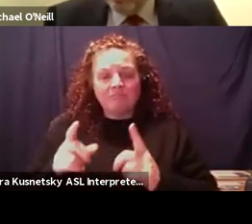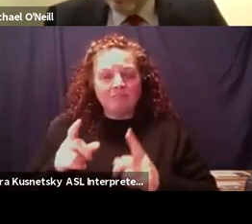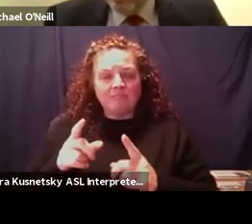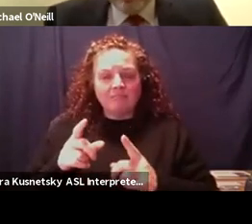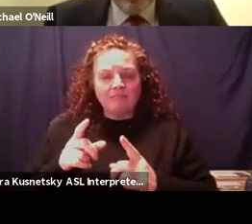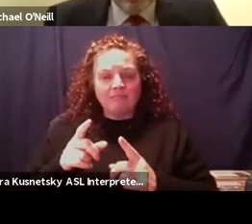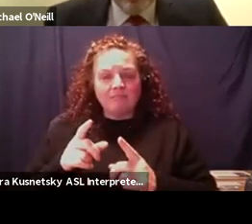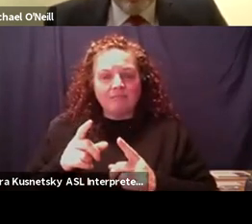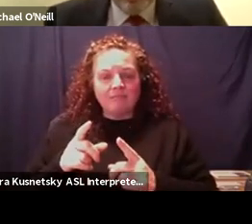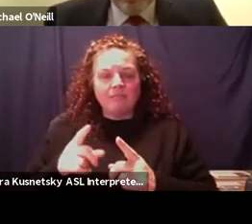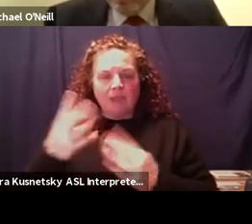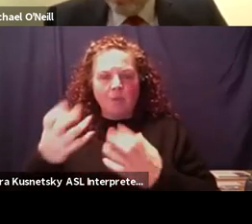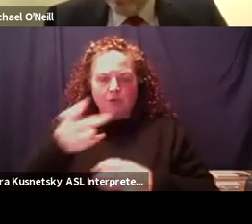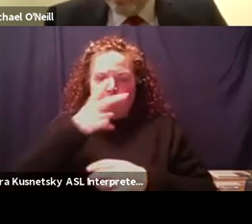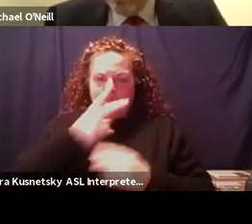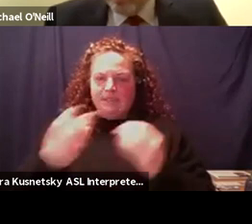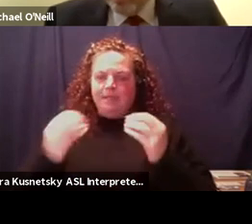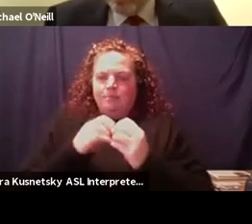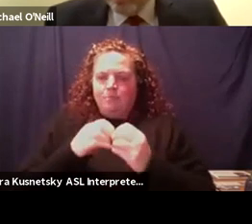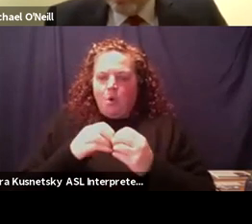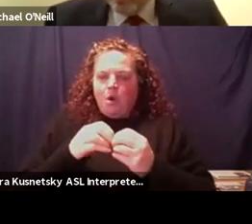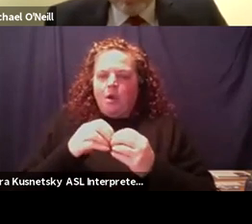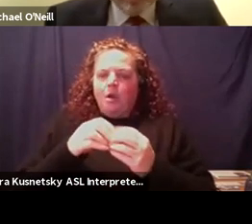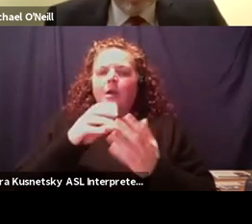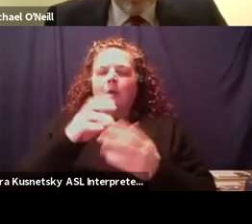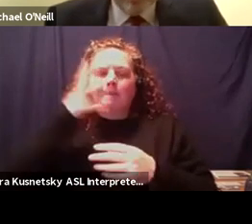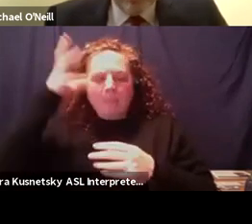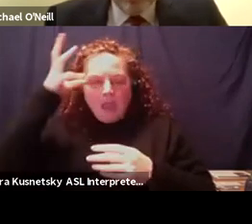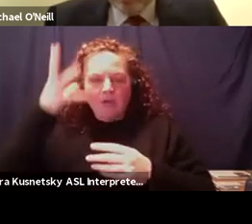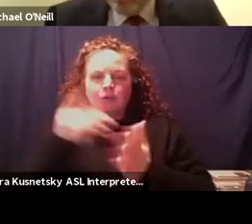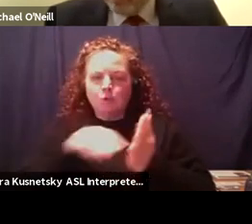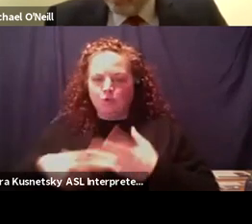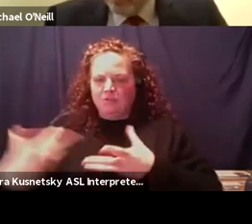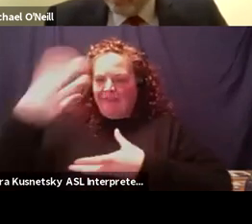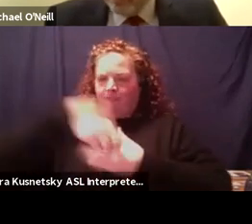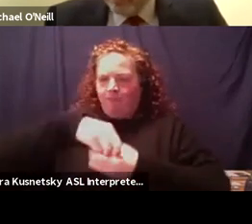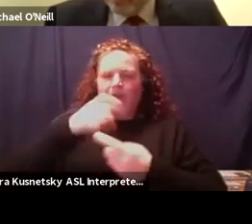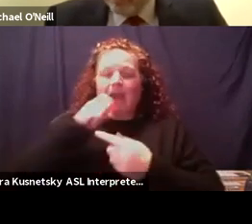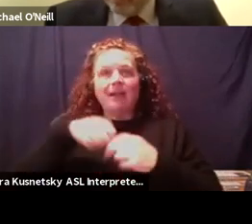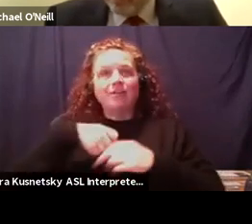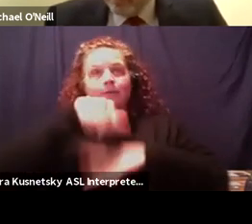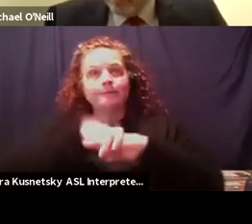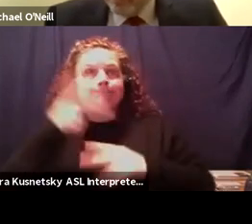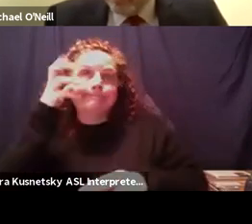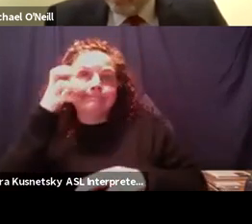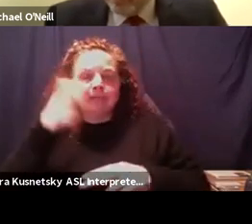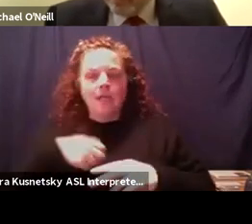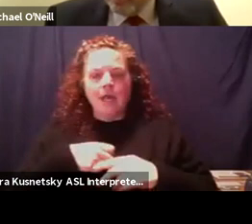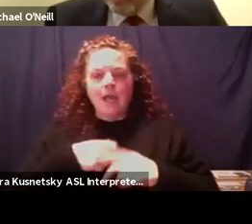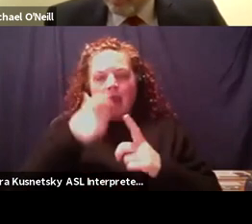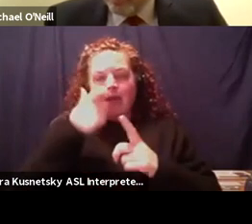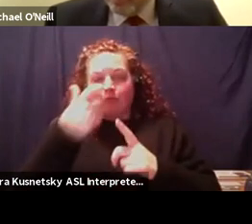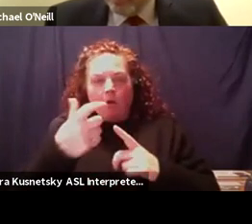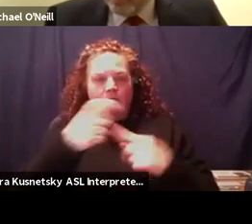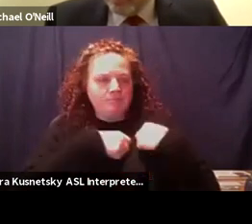and families be more included in our district's conversations and to not just be allowed to be present for them. I have watched as Mr.